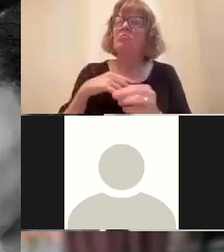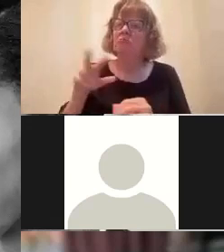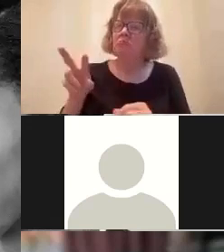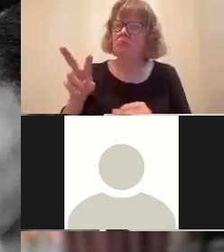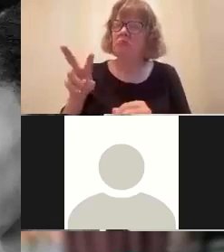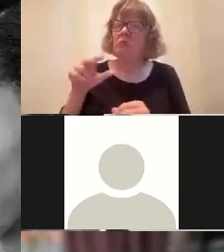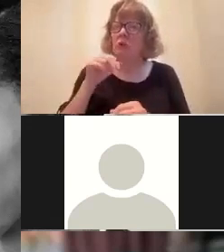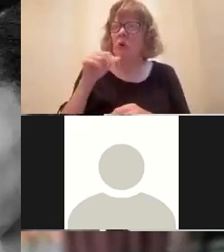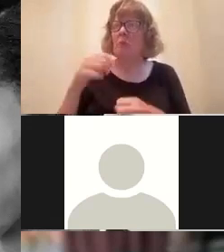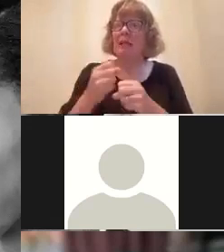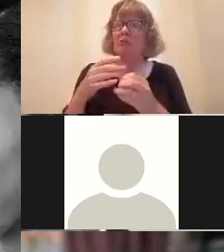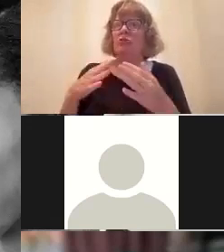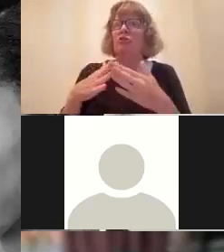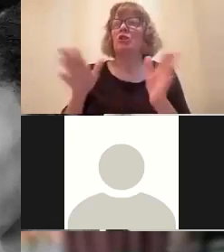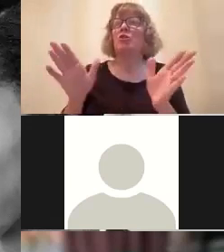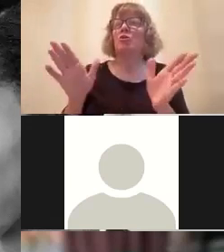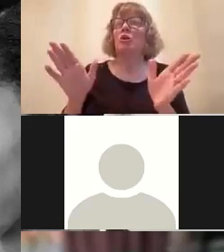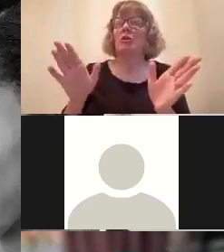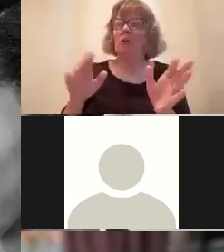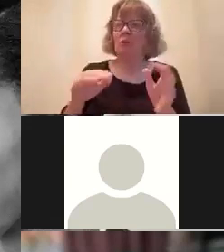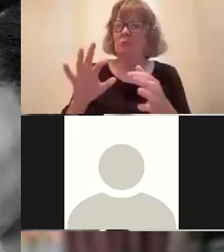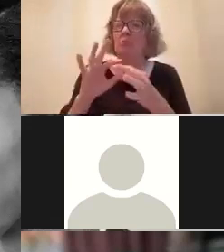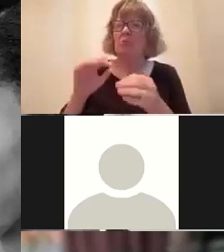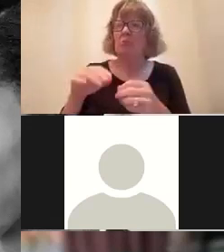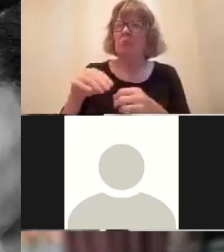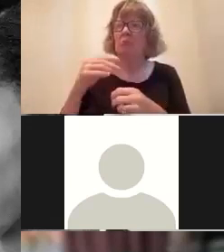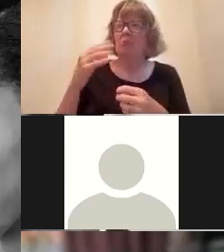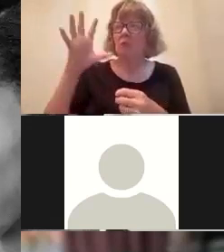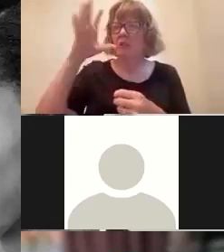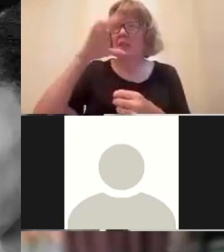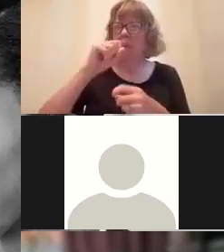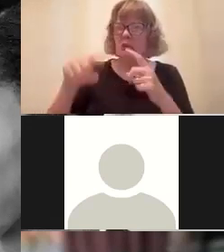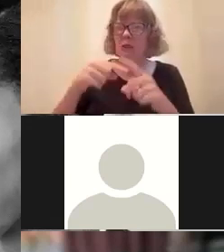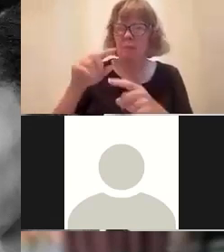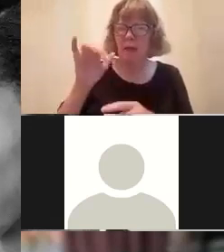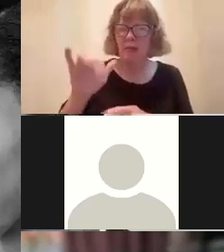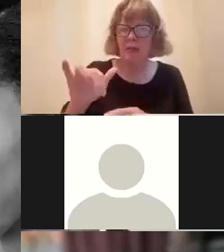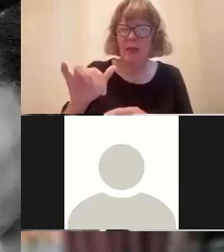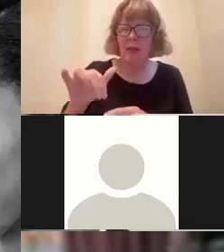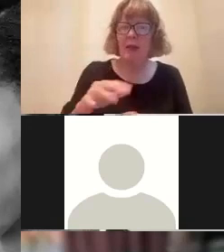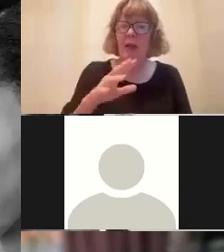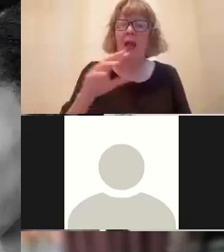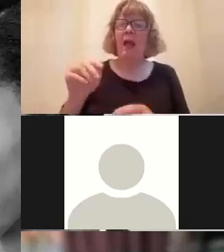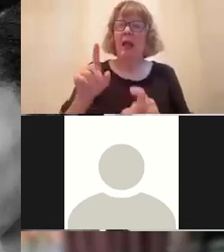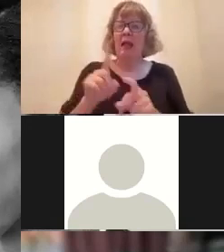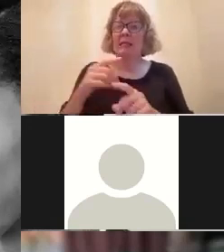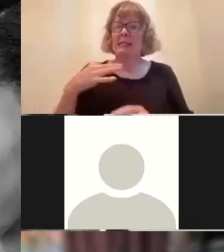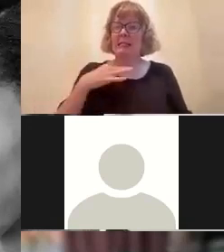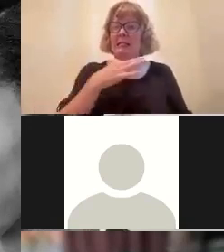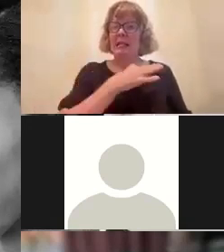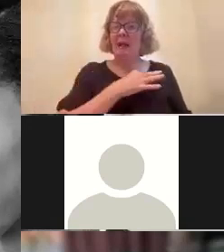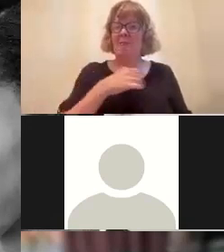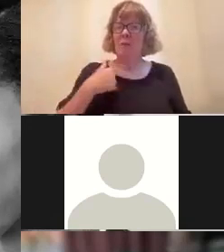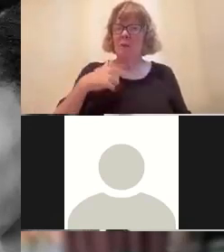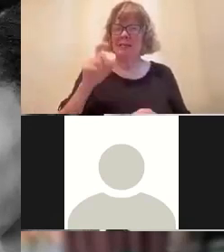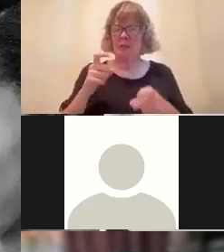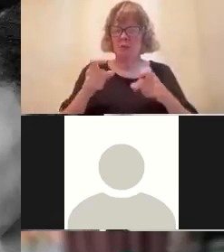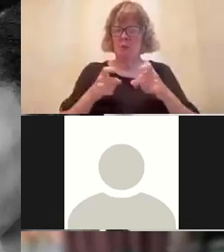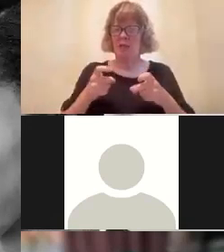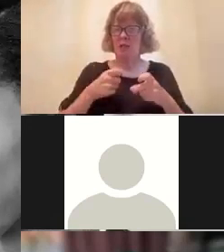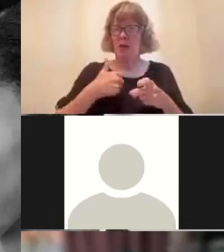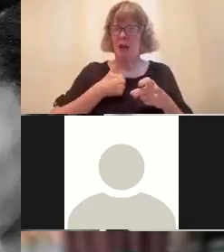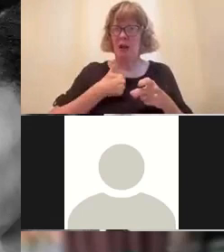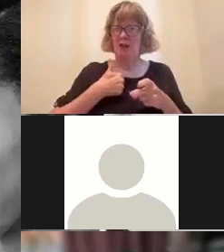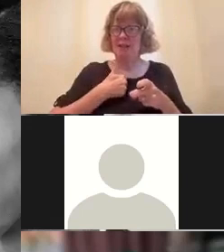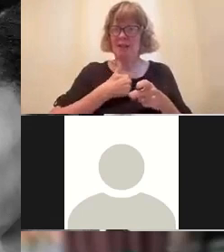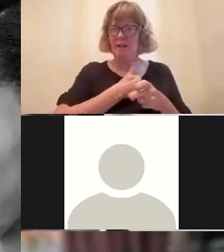to stay regulated as a staff member. A dysregulated person cannot help regulate another dysregulated